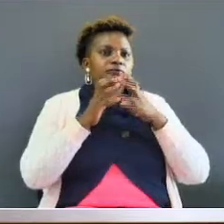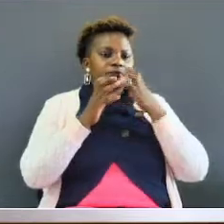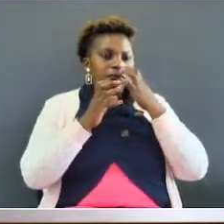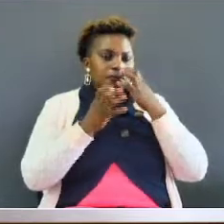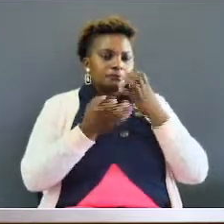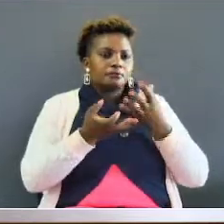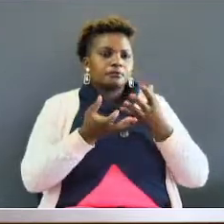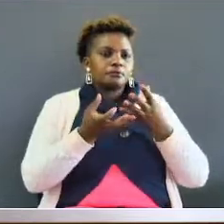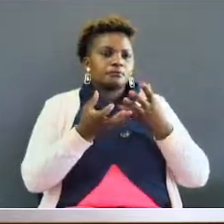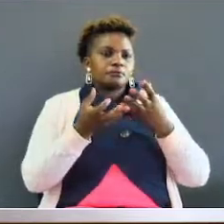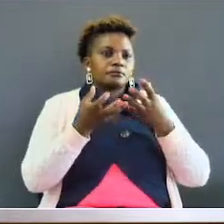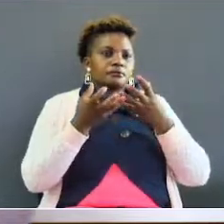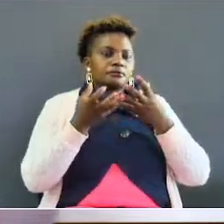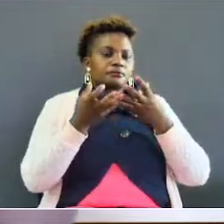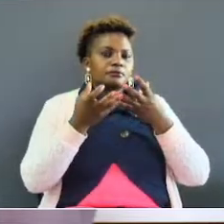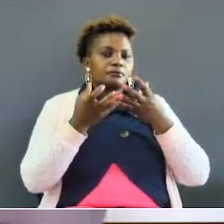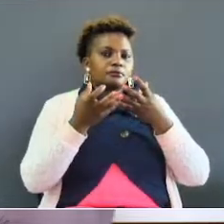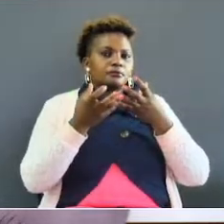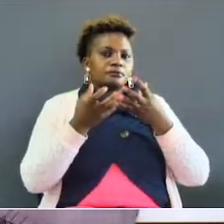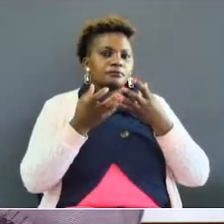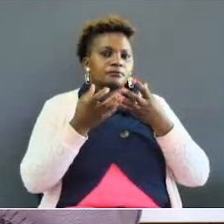raises that